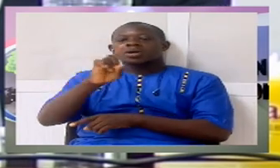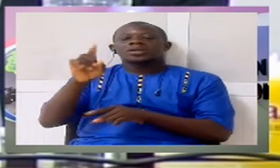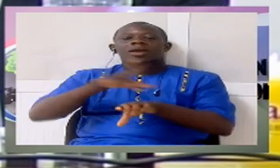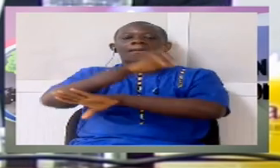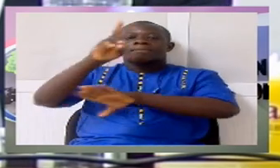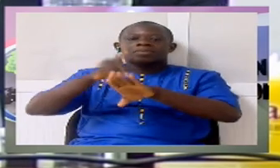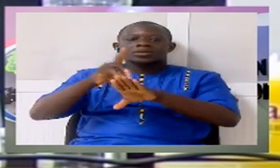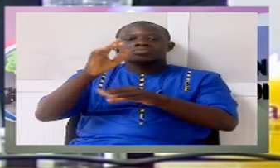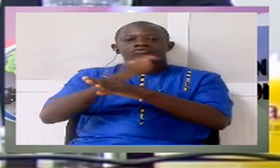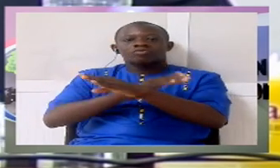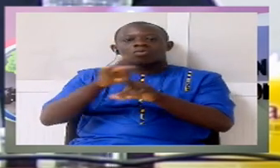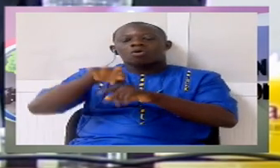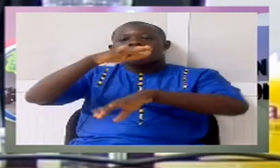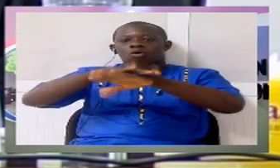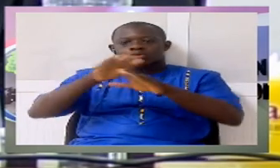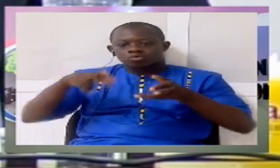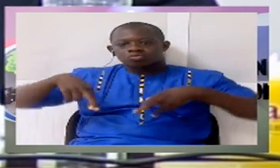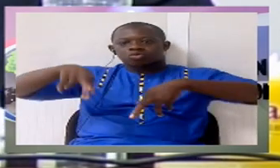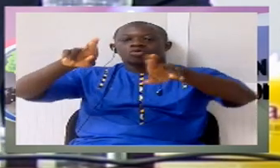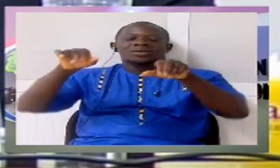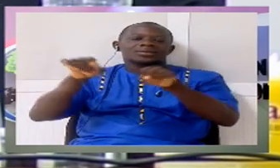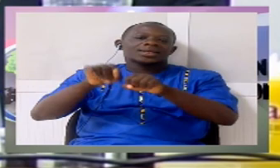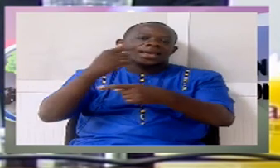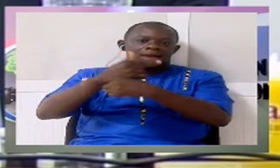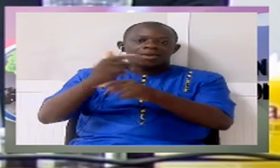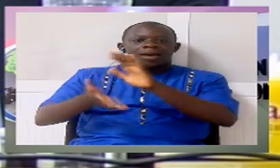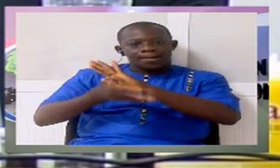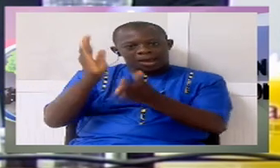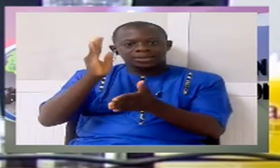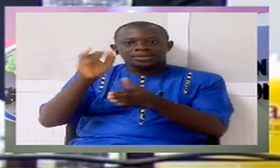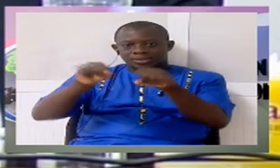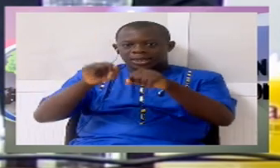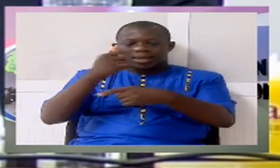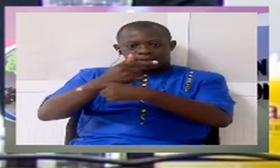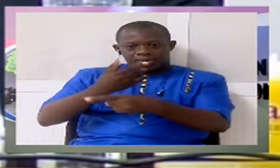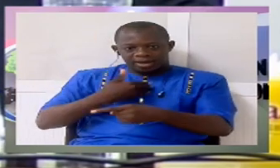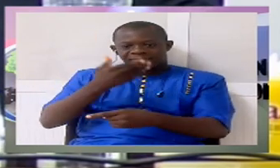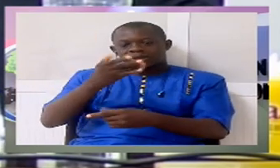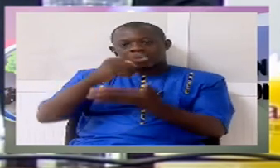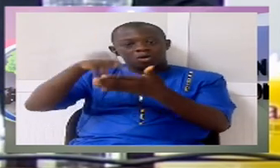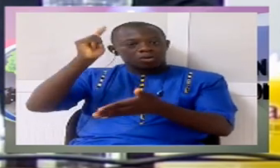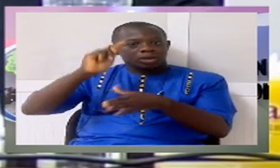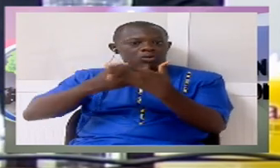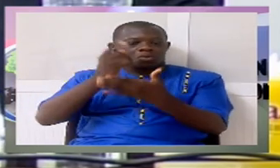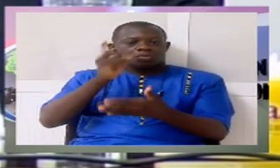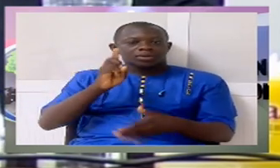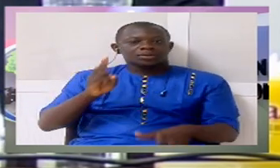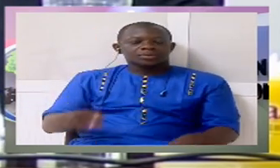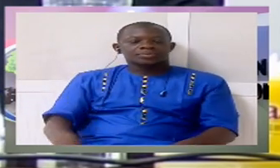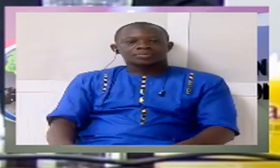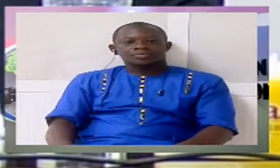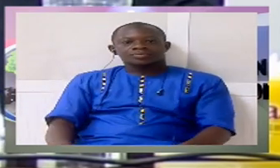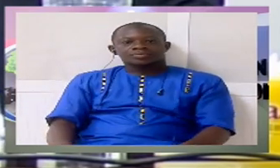were they on the battle harding? They passed Senegambia, correct? Ñom fan lañ tollu won ci talibatin hadin bi romba nañ